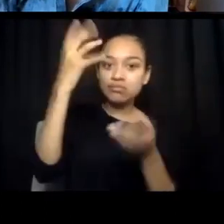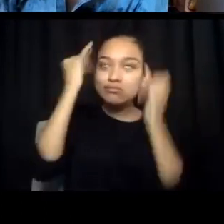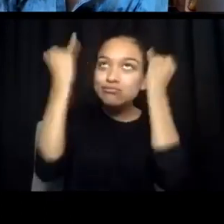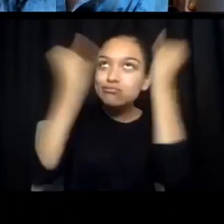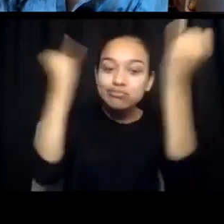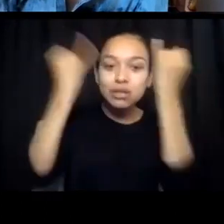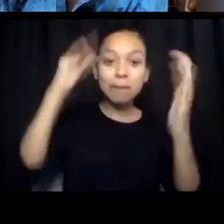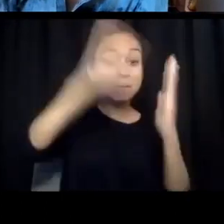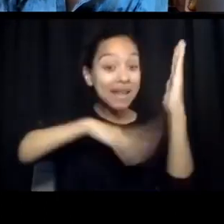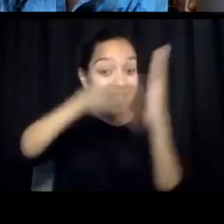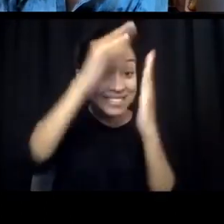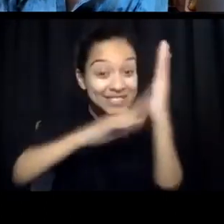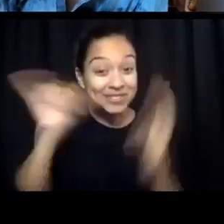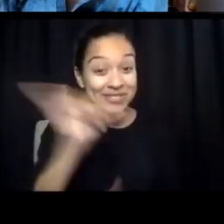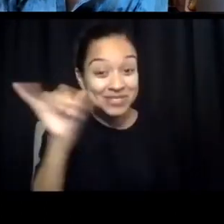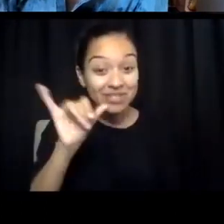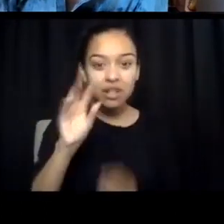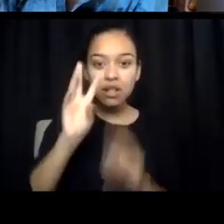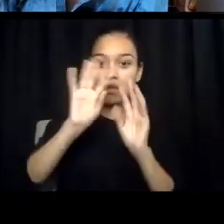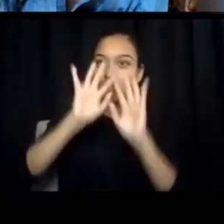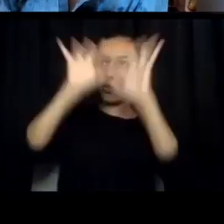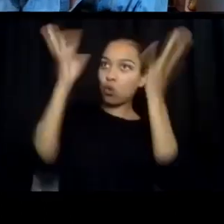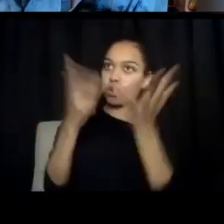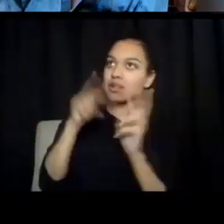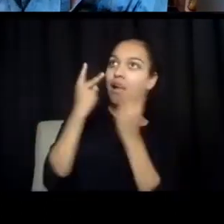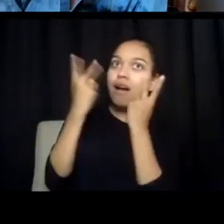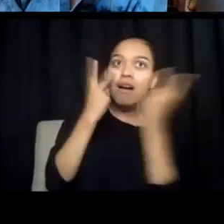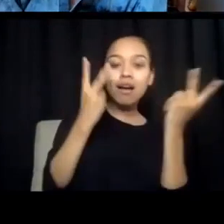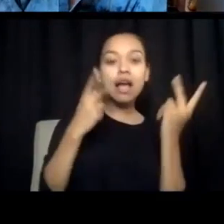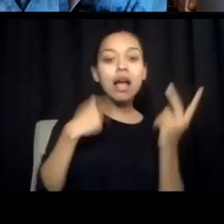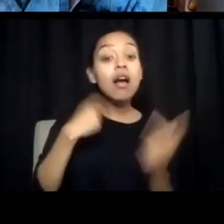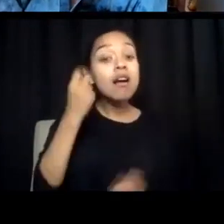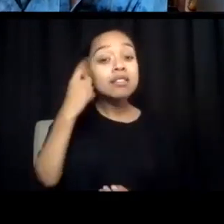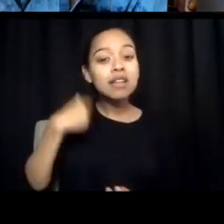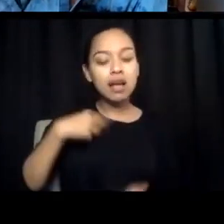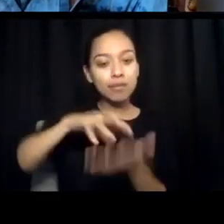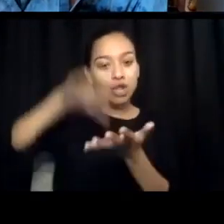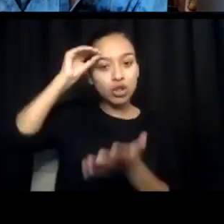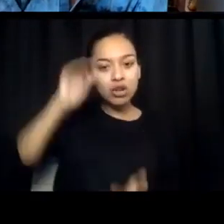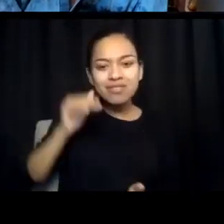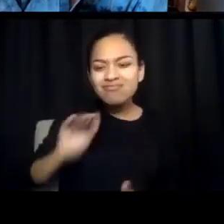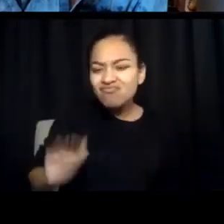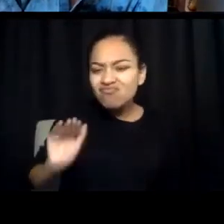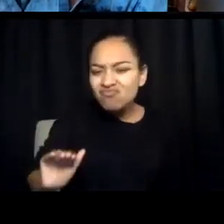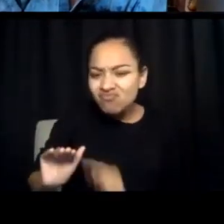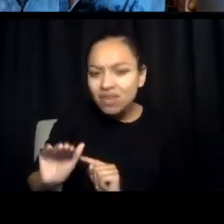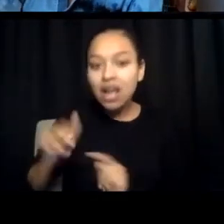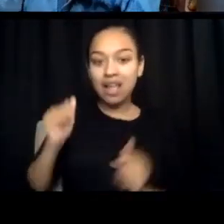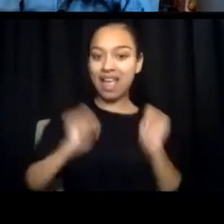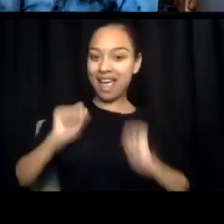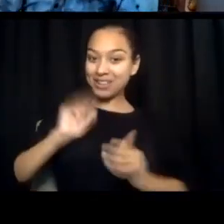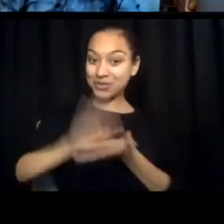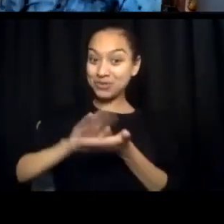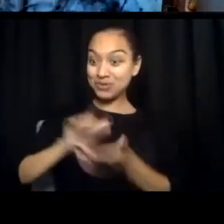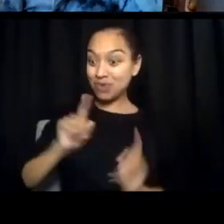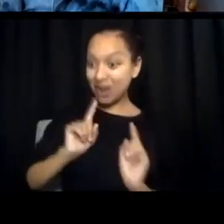painting, the world. I learned at a very young age at acting school to just